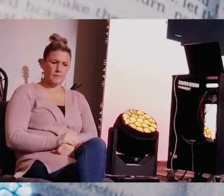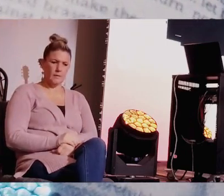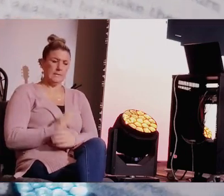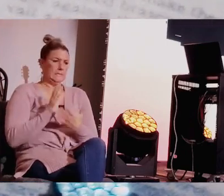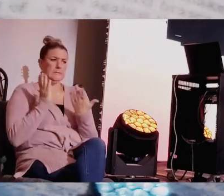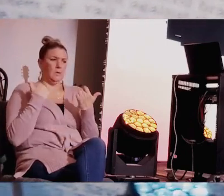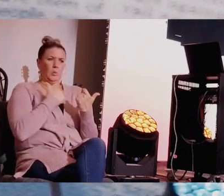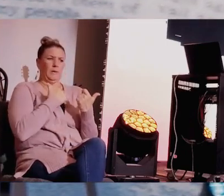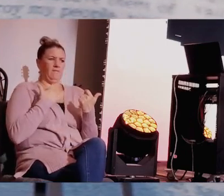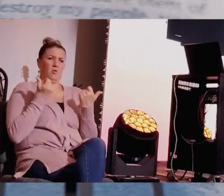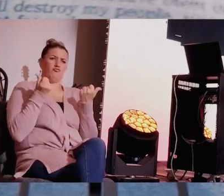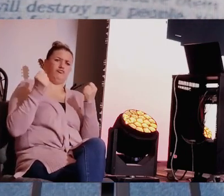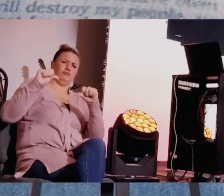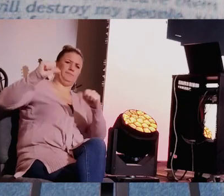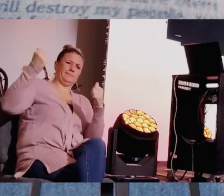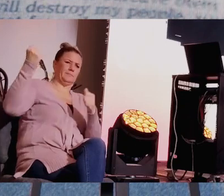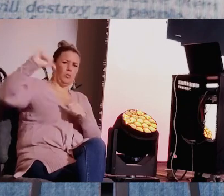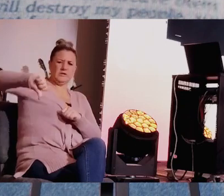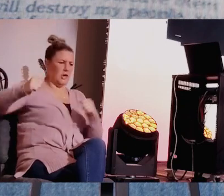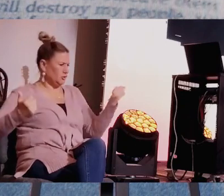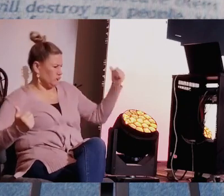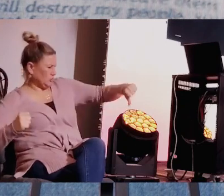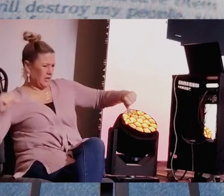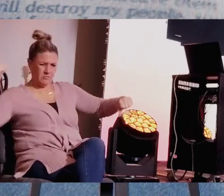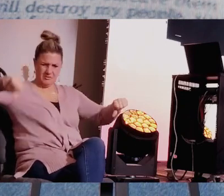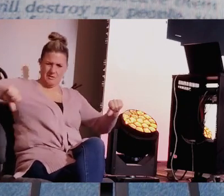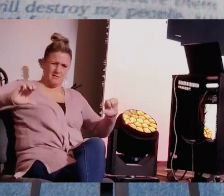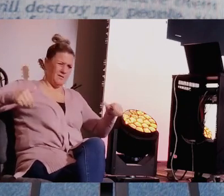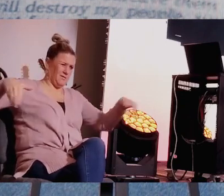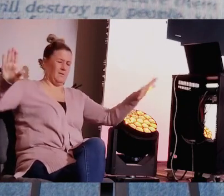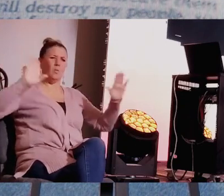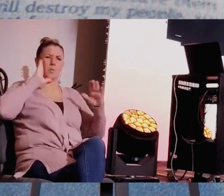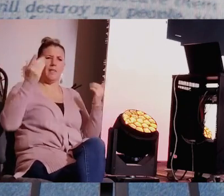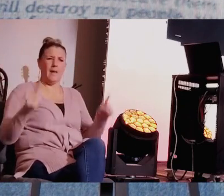Somehow we feel like rejection is going to happen on either side.